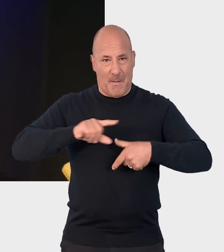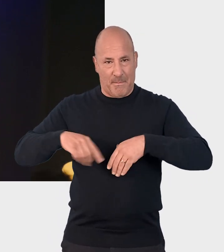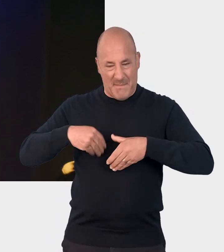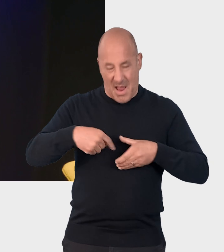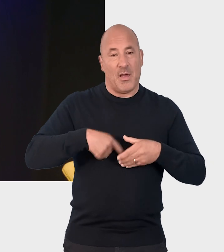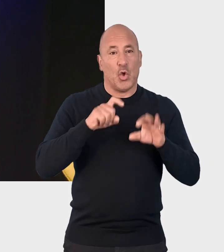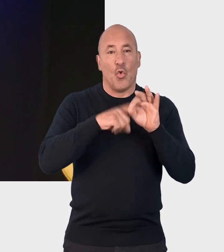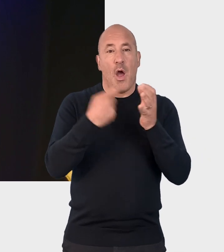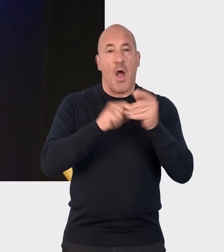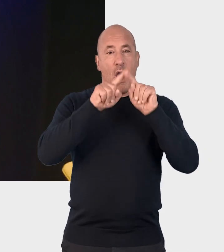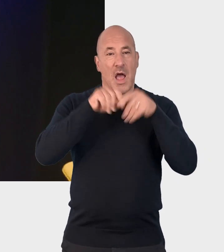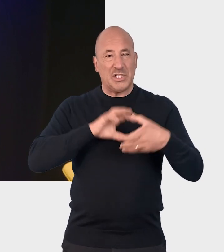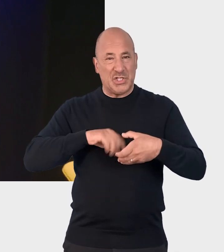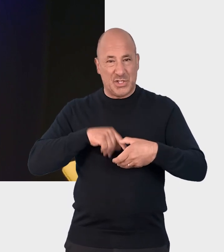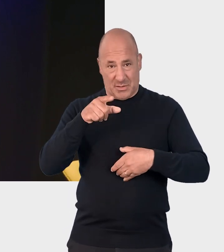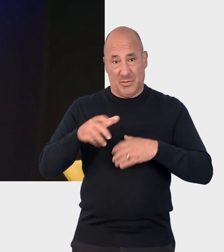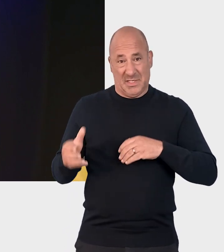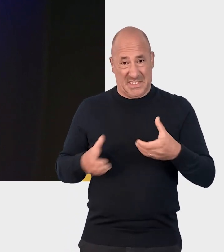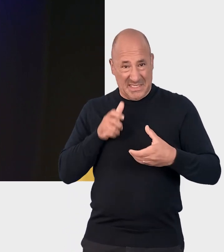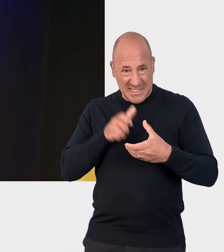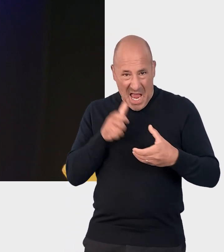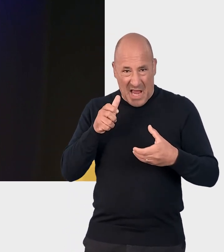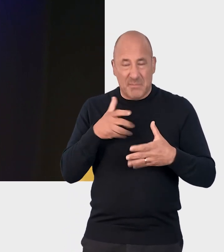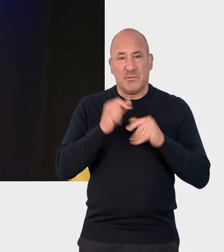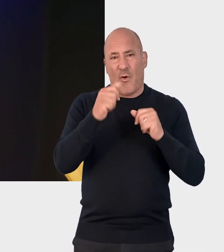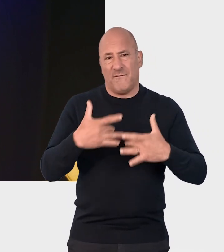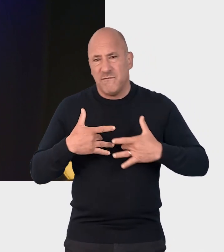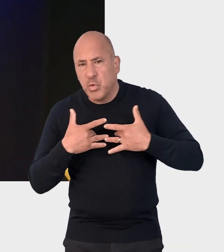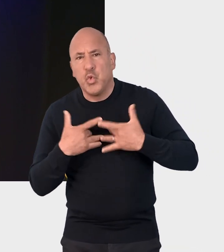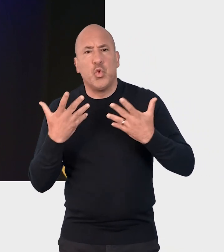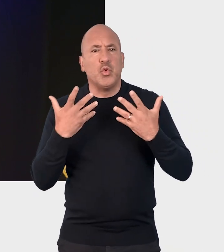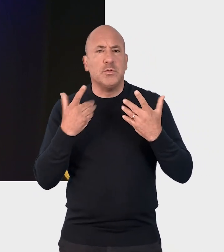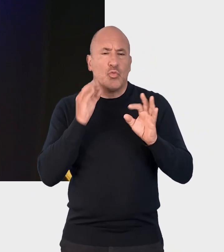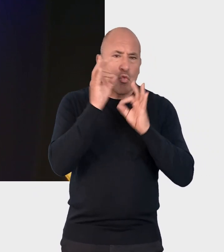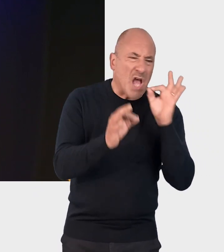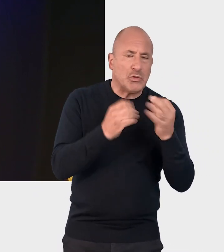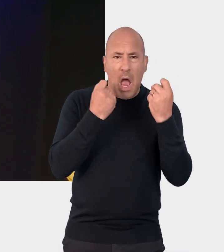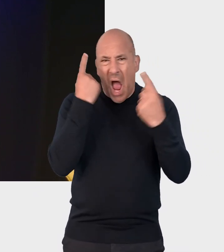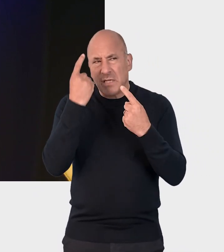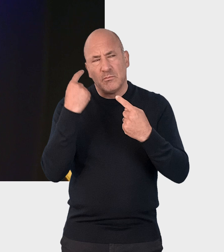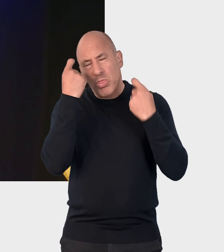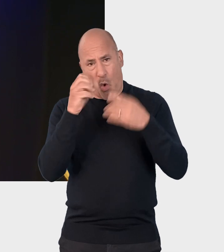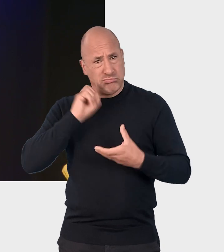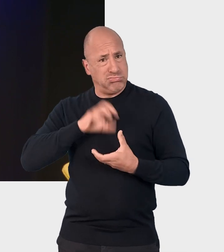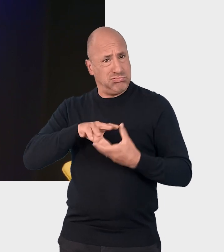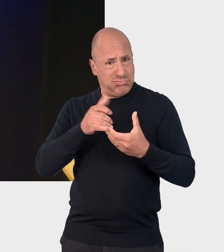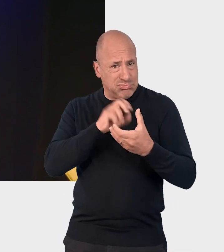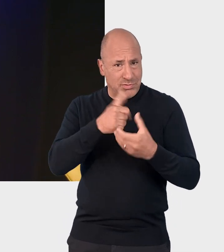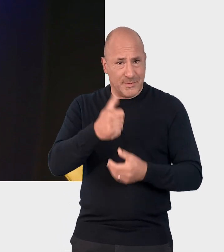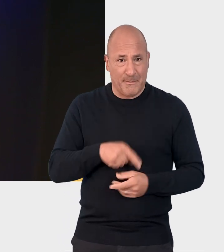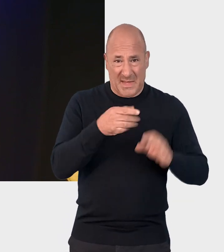your lanyards, and it's via a QR code. So please do scan it and use that to input your thoughts, your questions, your